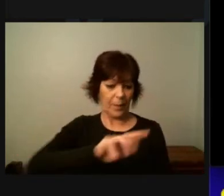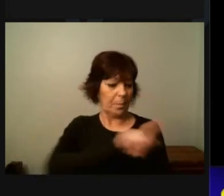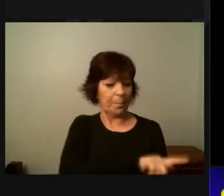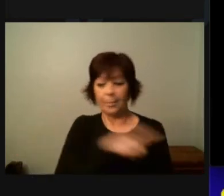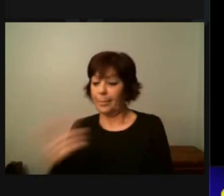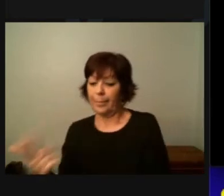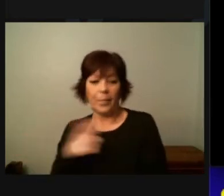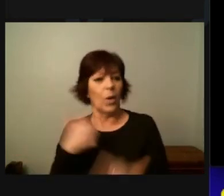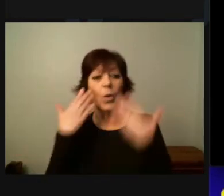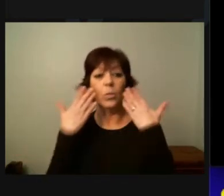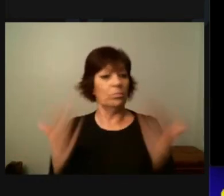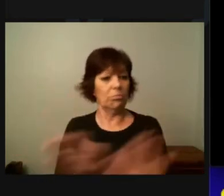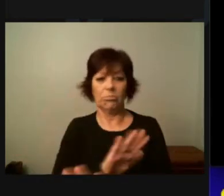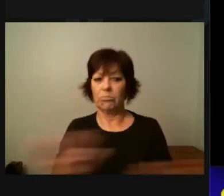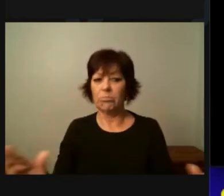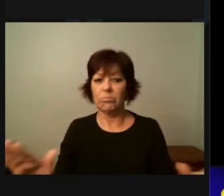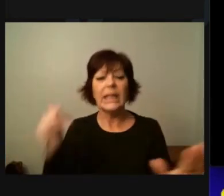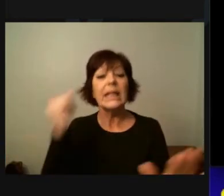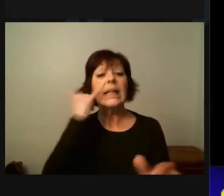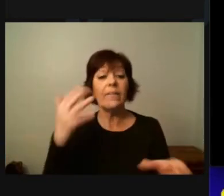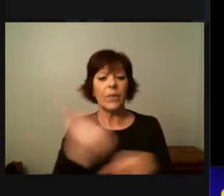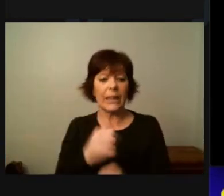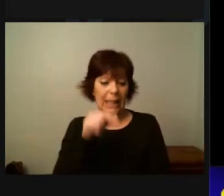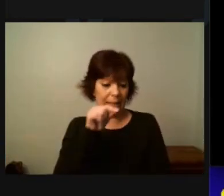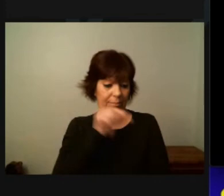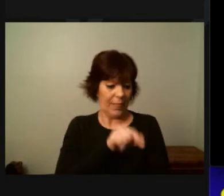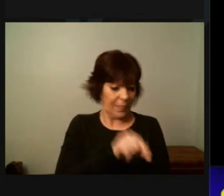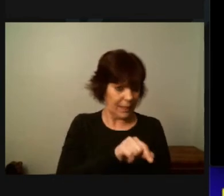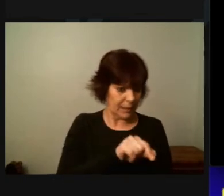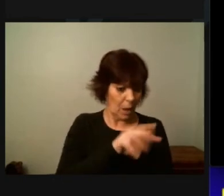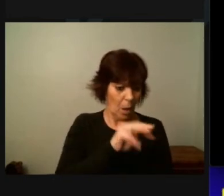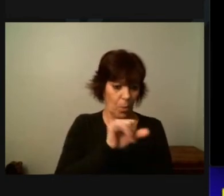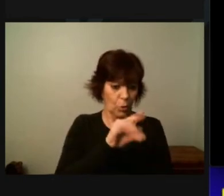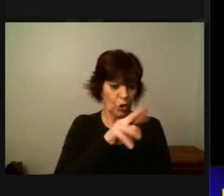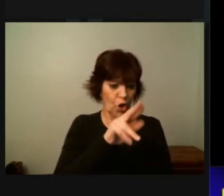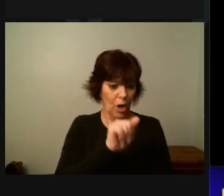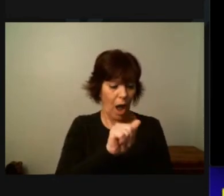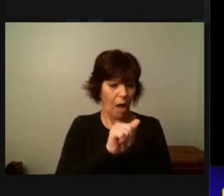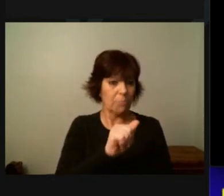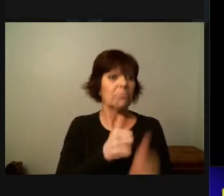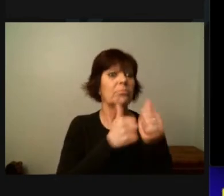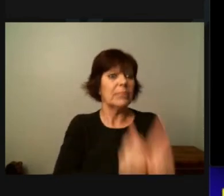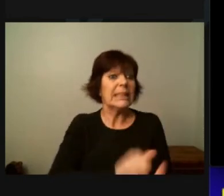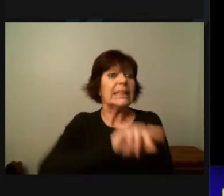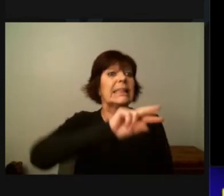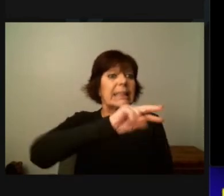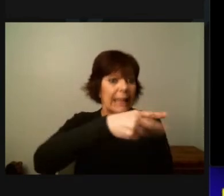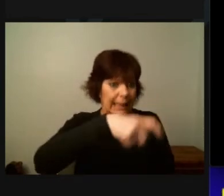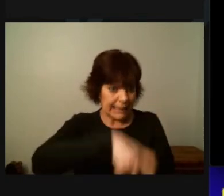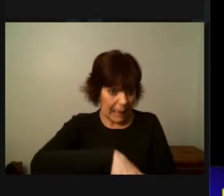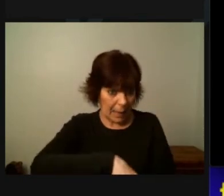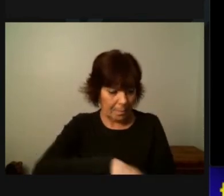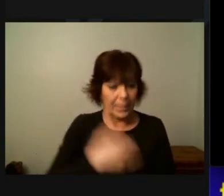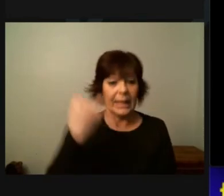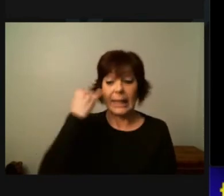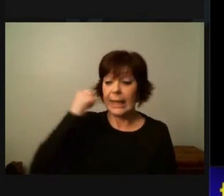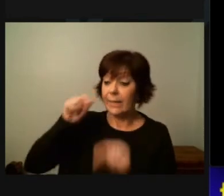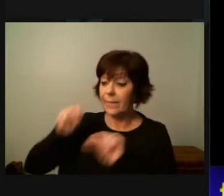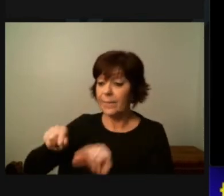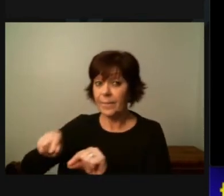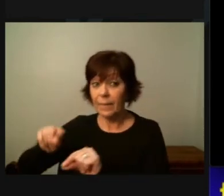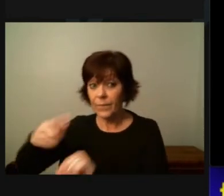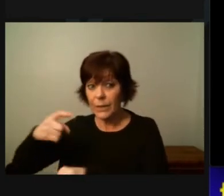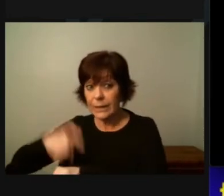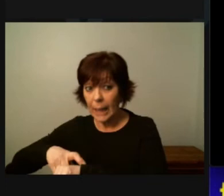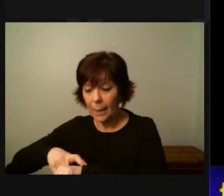need to make sure that if you receive the Moderna the first time, you get the Moderna the second time. If you get the Pfizer vaccine the first